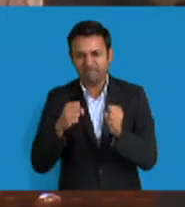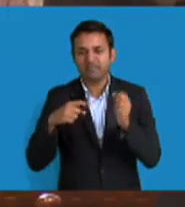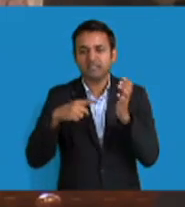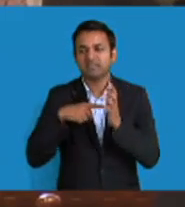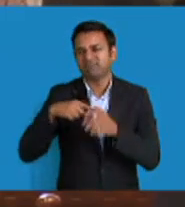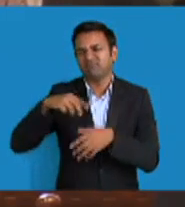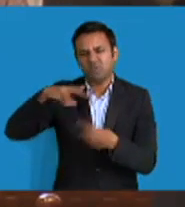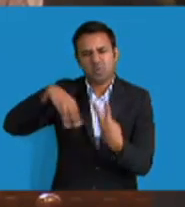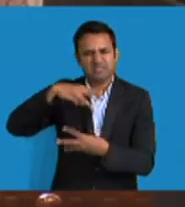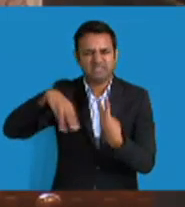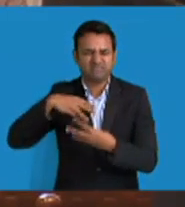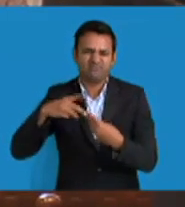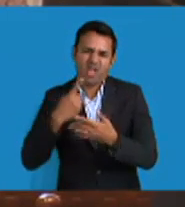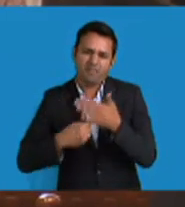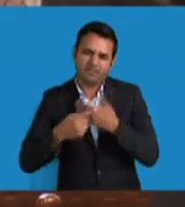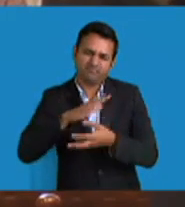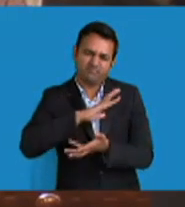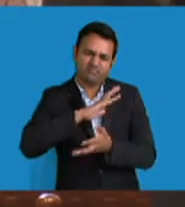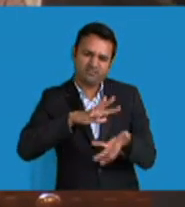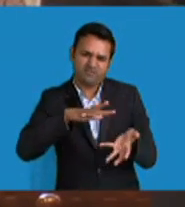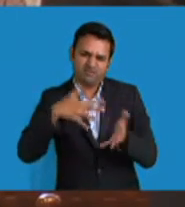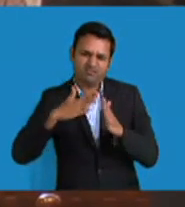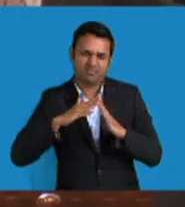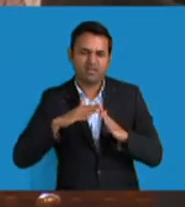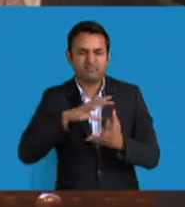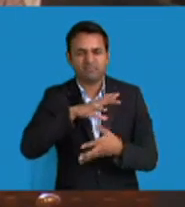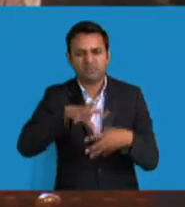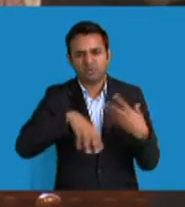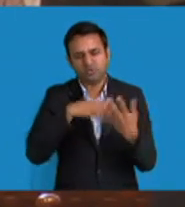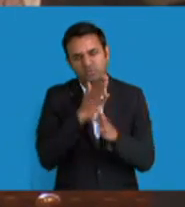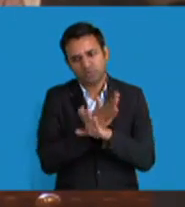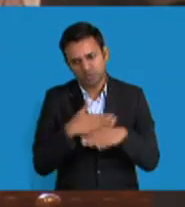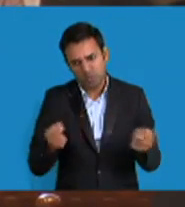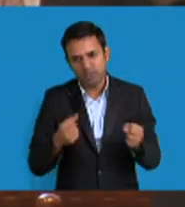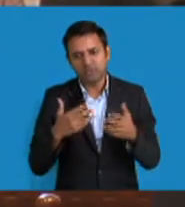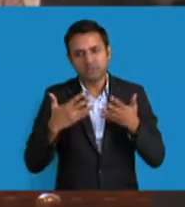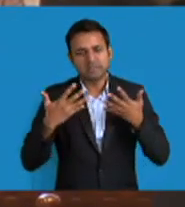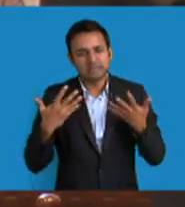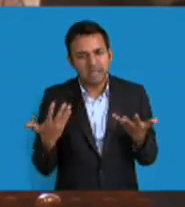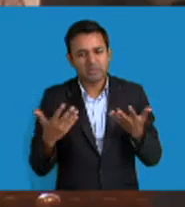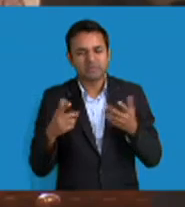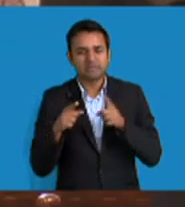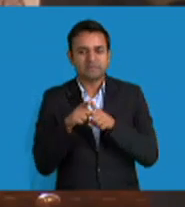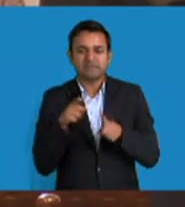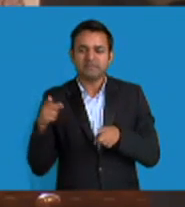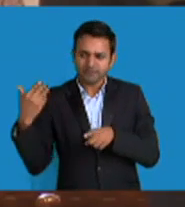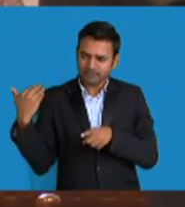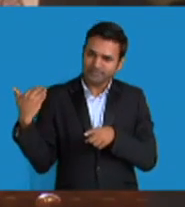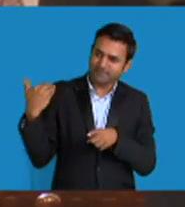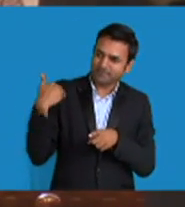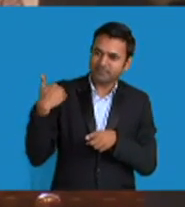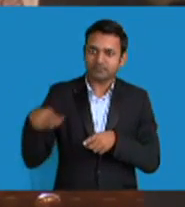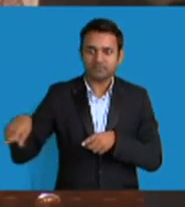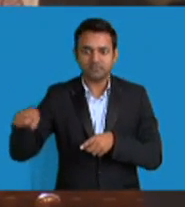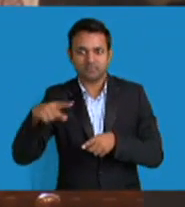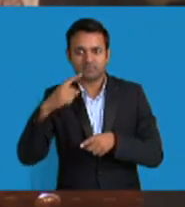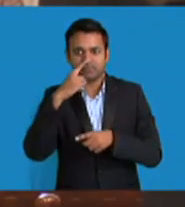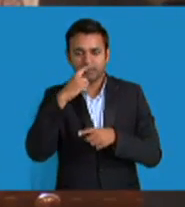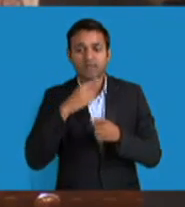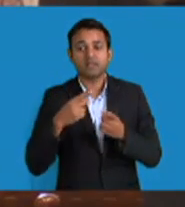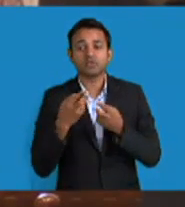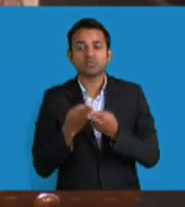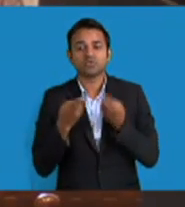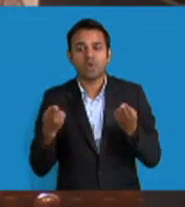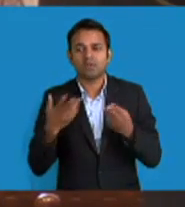resource population and ecosystem shocks that had affected our inshore fish stocks. Our inshore